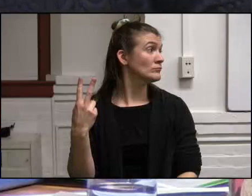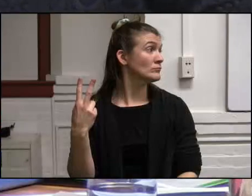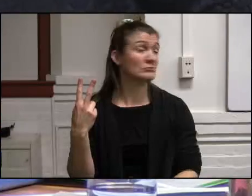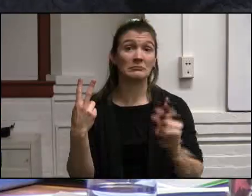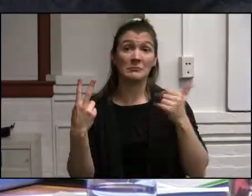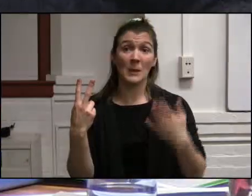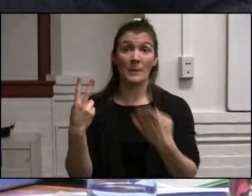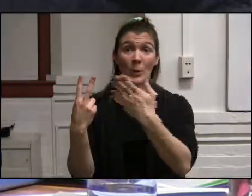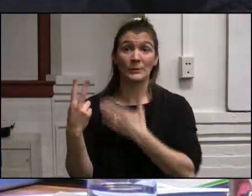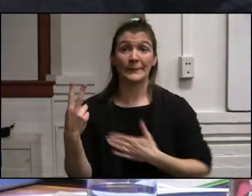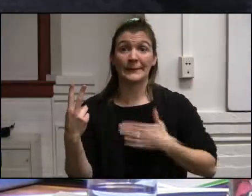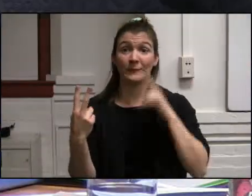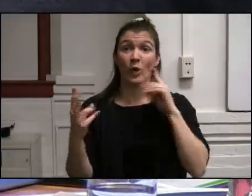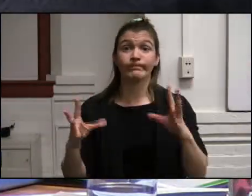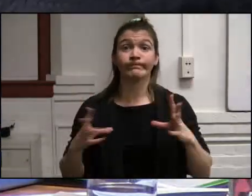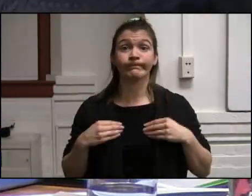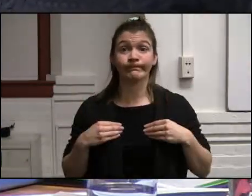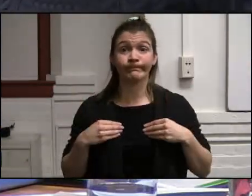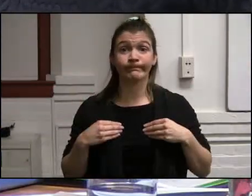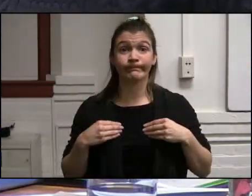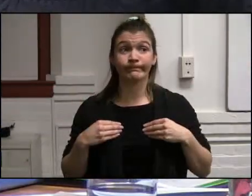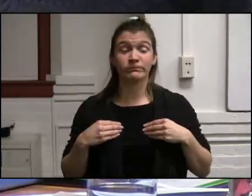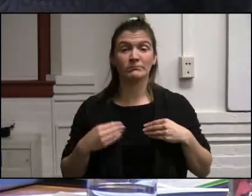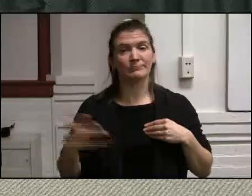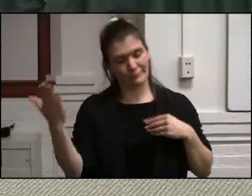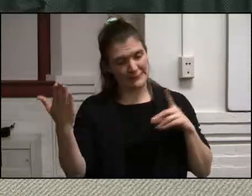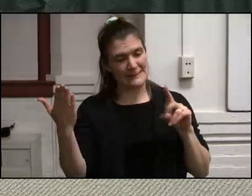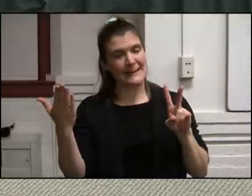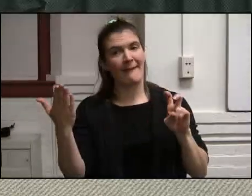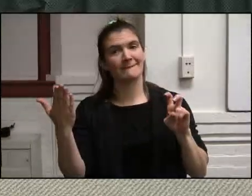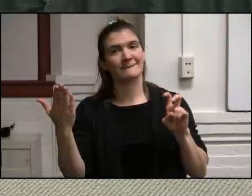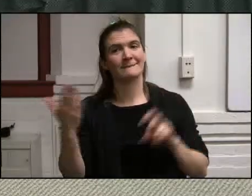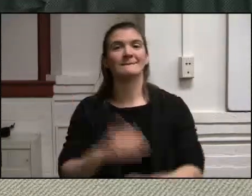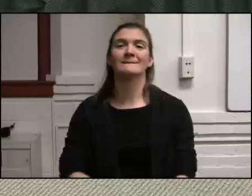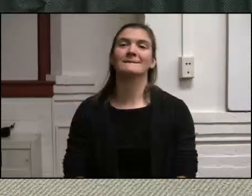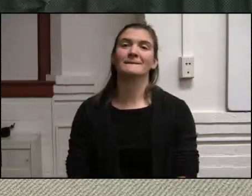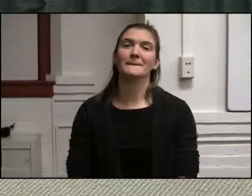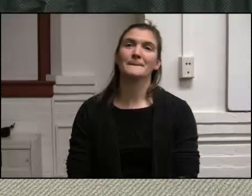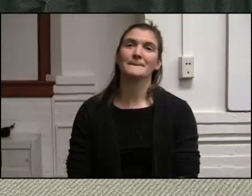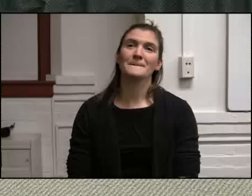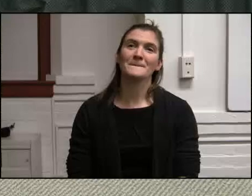Do I have a motion to approve? So moved.